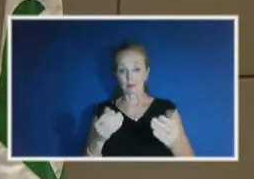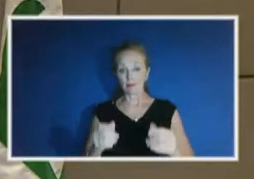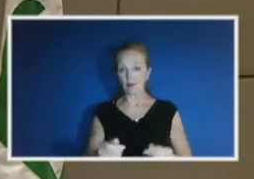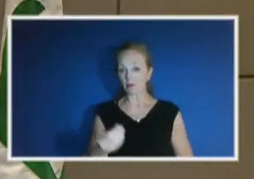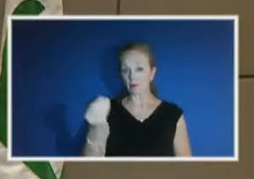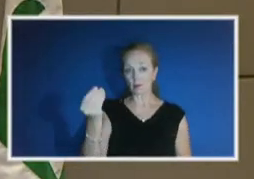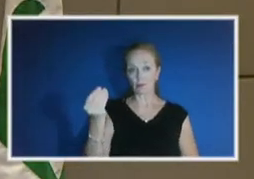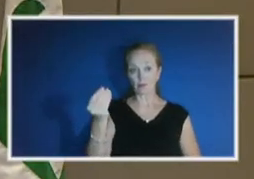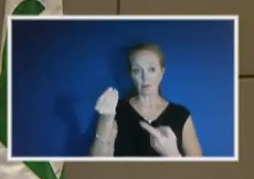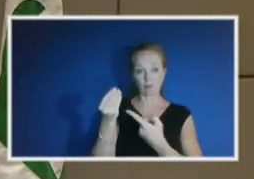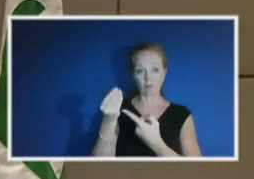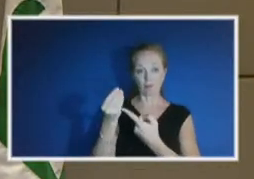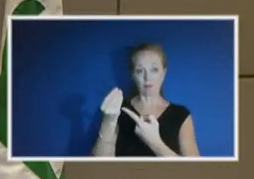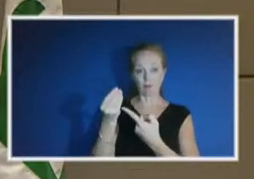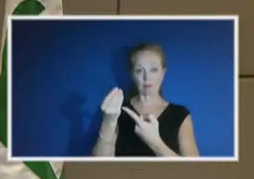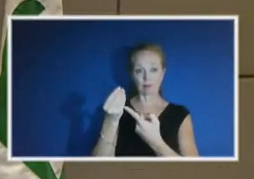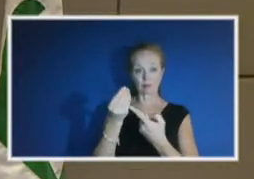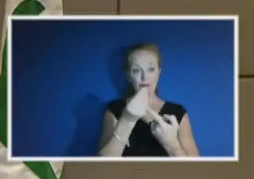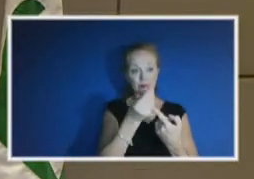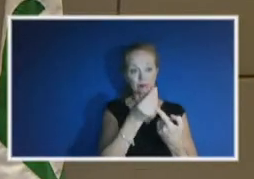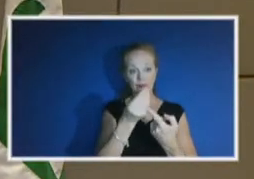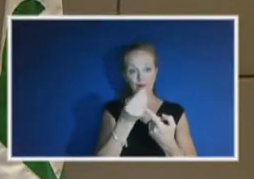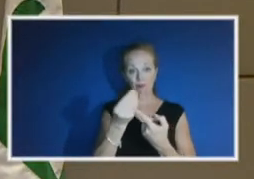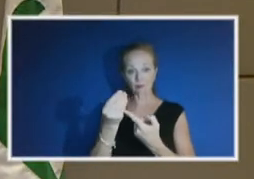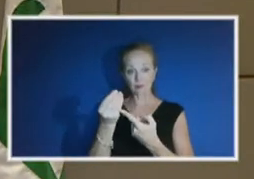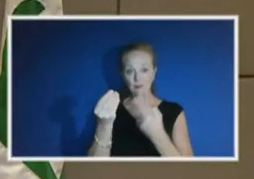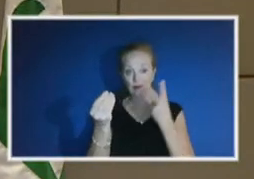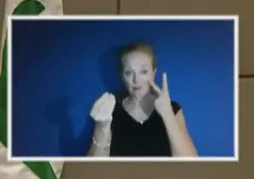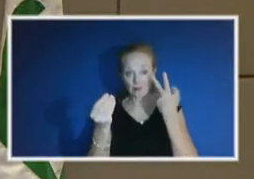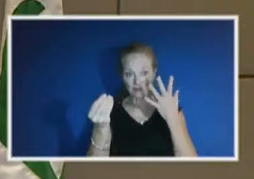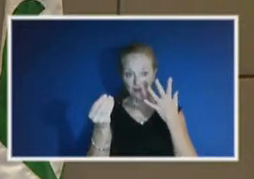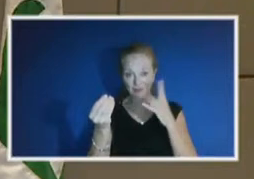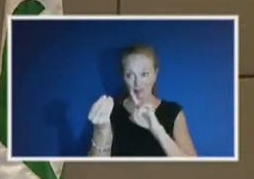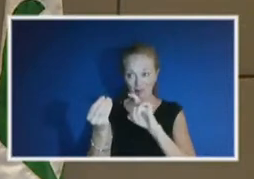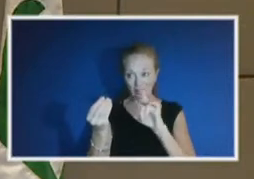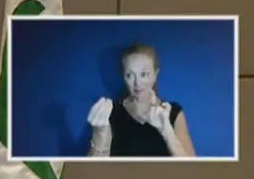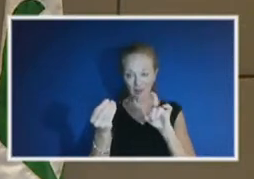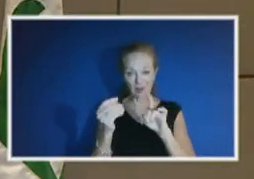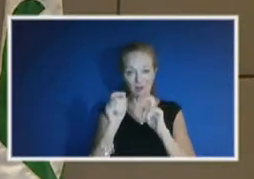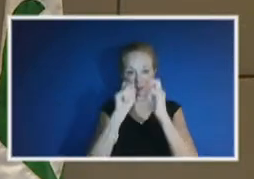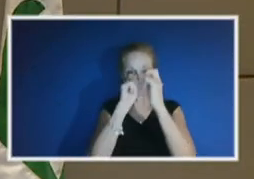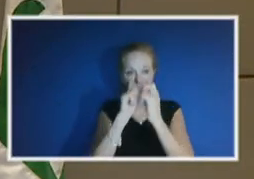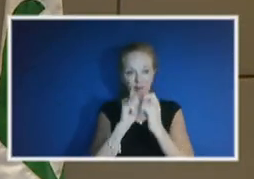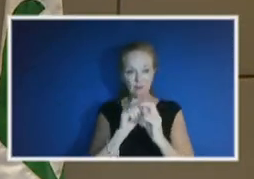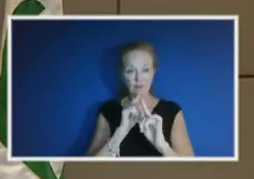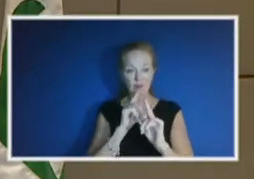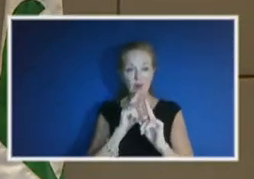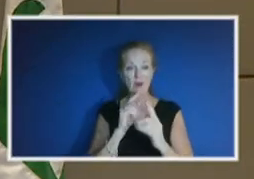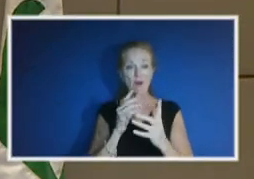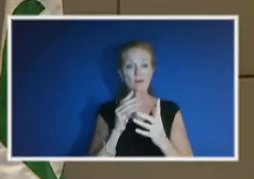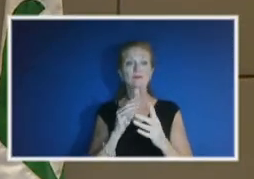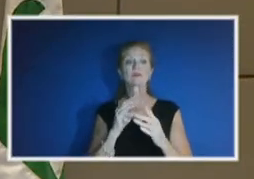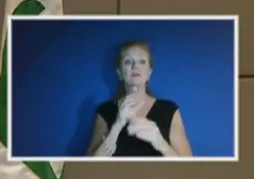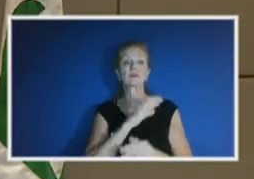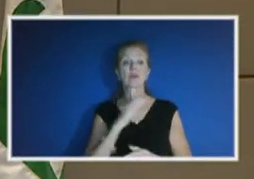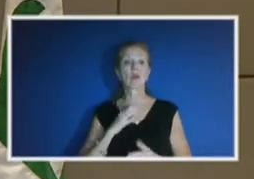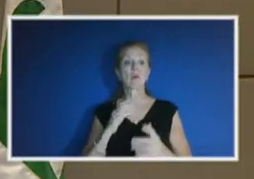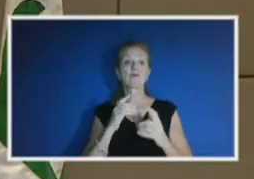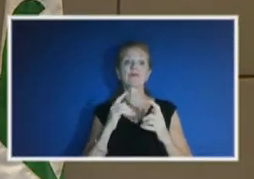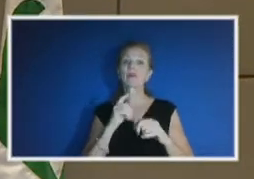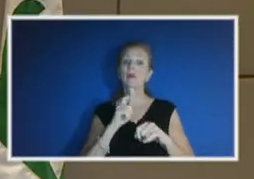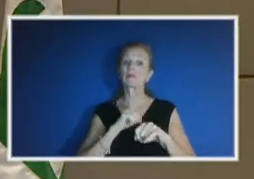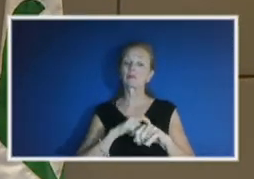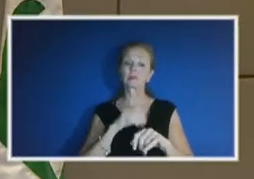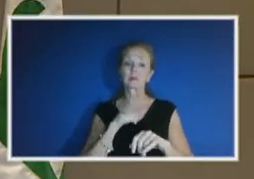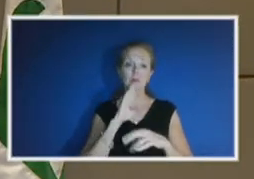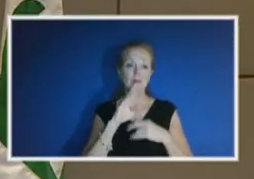I don't know how many of us have seen this. This is a very detailed report on which the committee spent a great deal of time talking